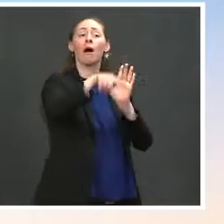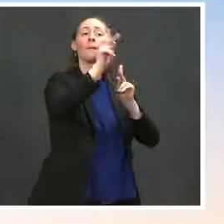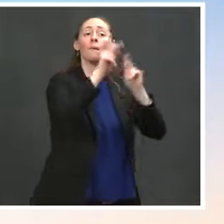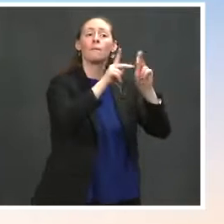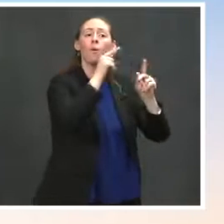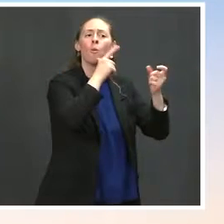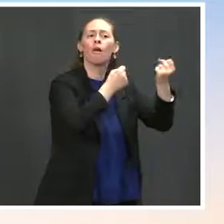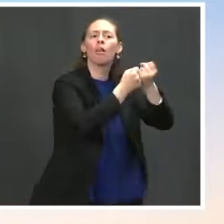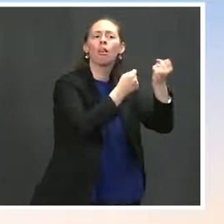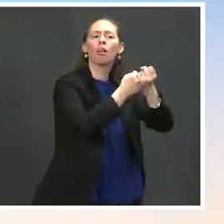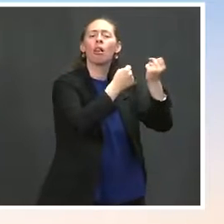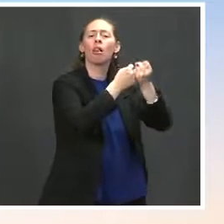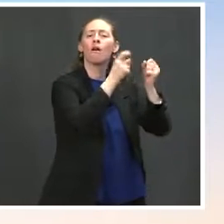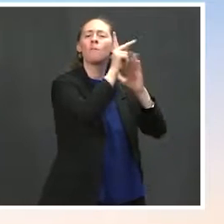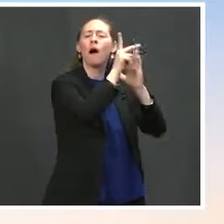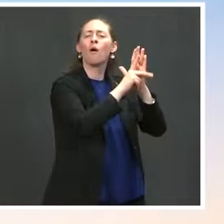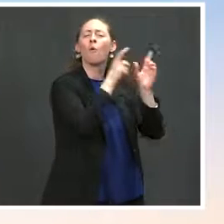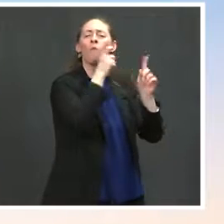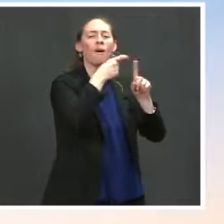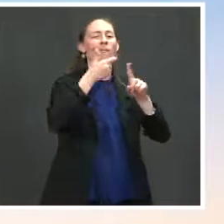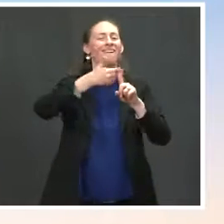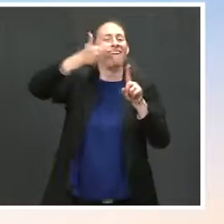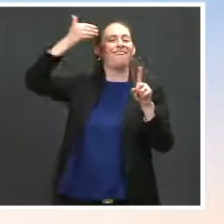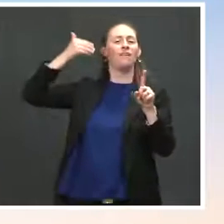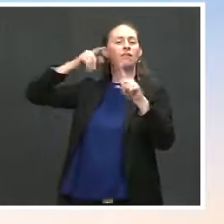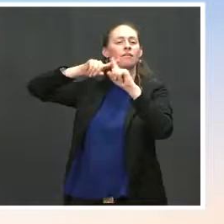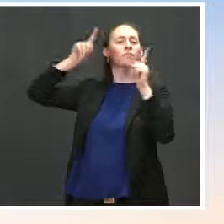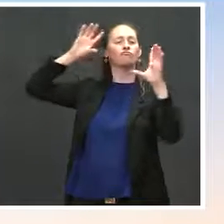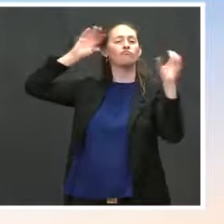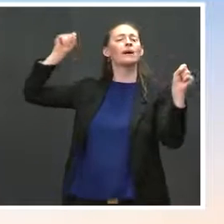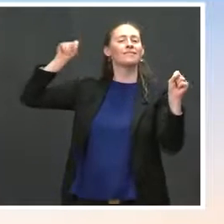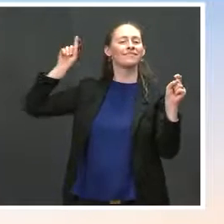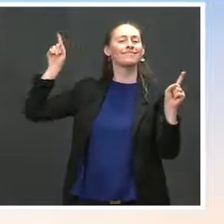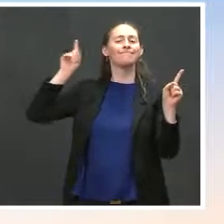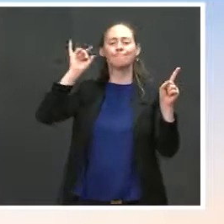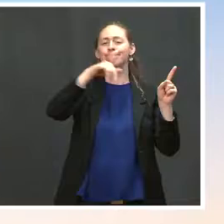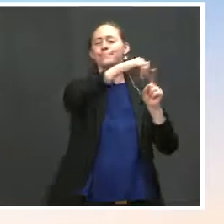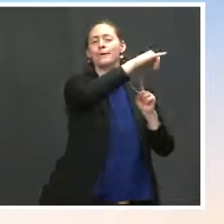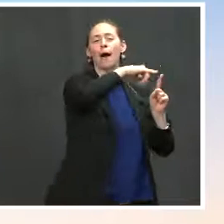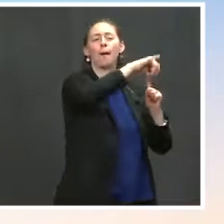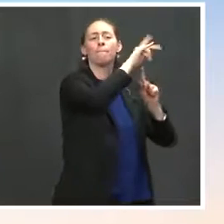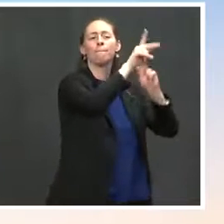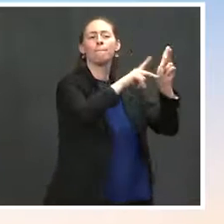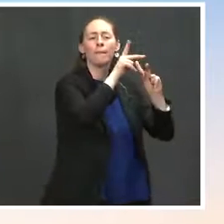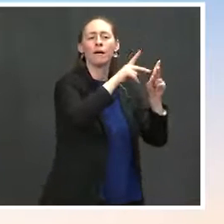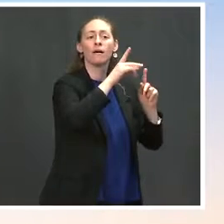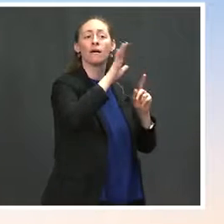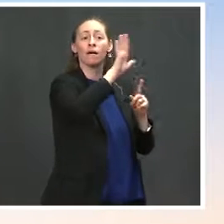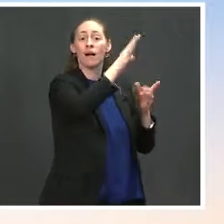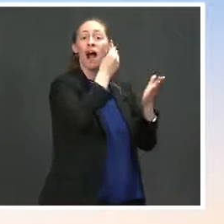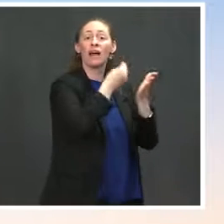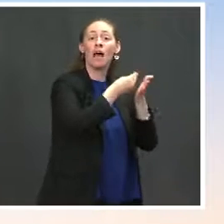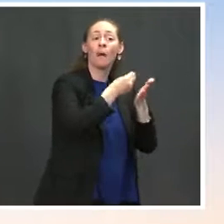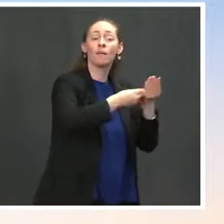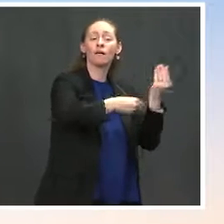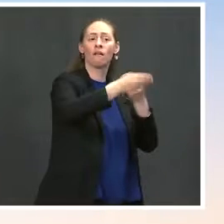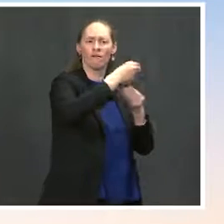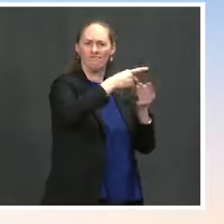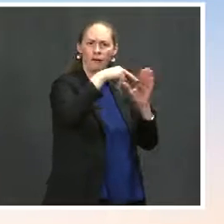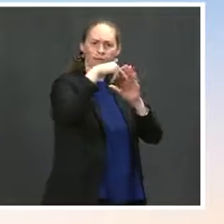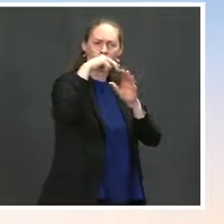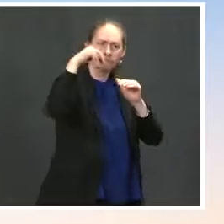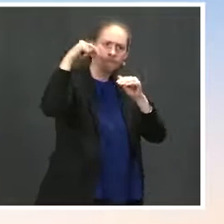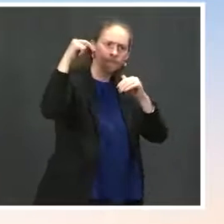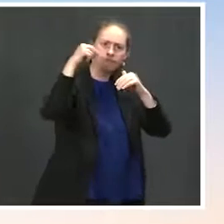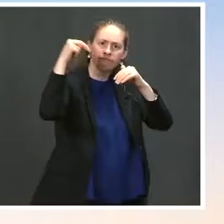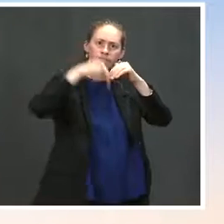last administration, in the last president who oversaw an economy that lost more jobs than any president since Herbert